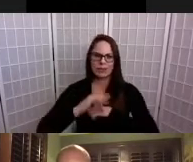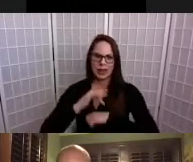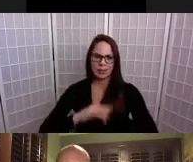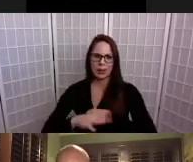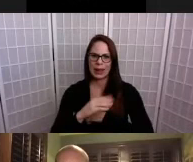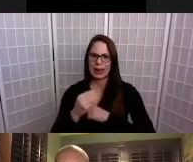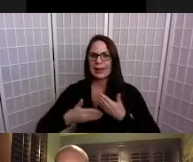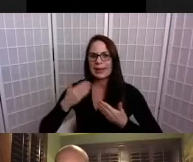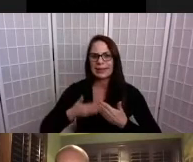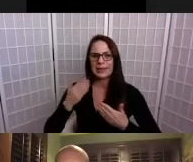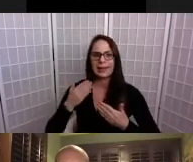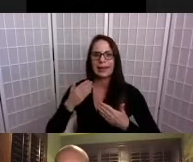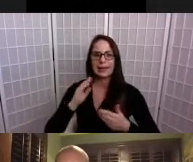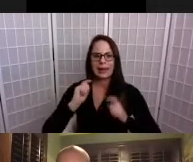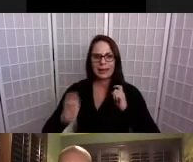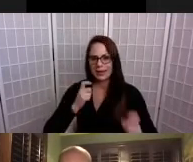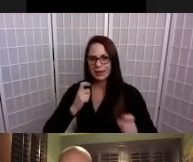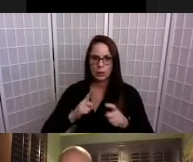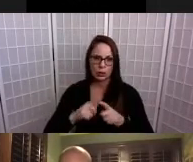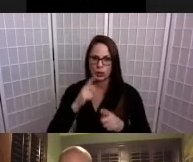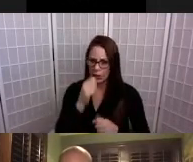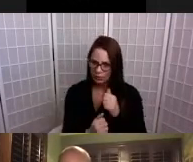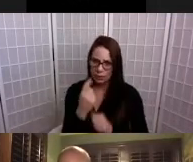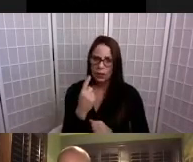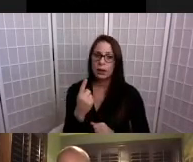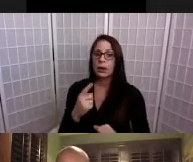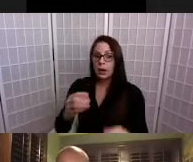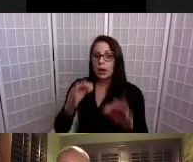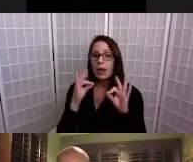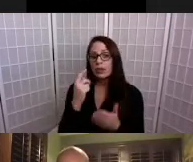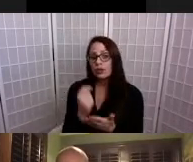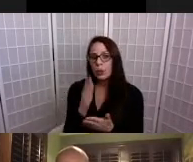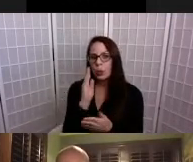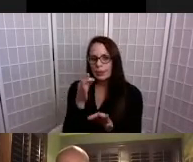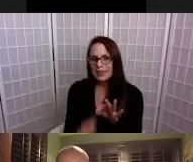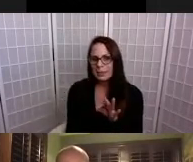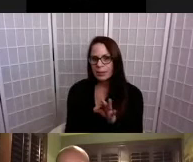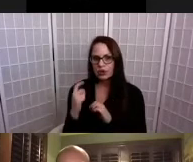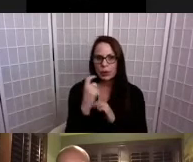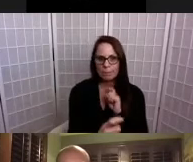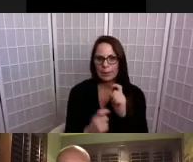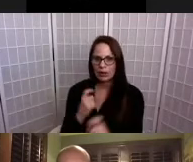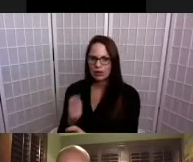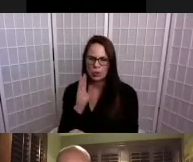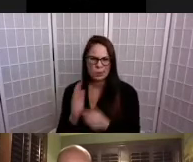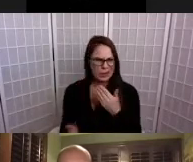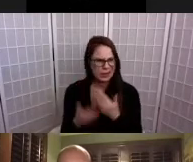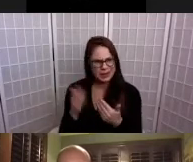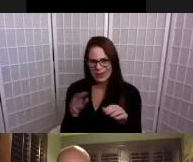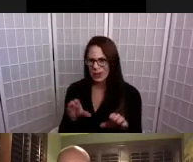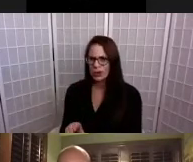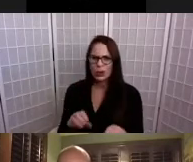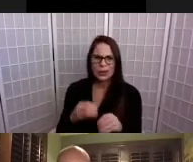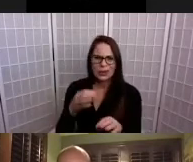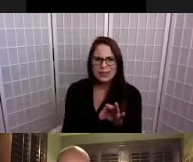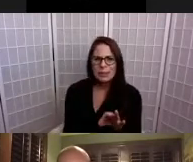easily accessible to everybody. The ideal treatment would be simple to administer, so it'd be very easy to do in a simple setting that's